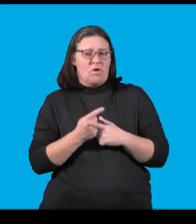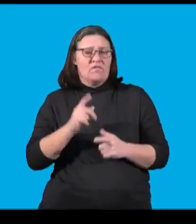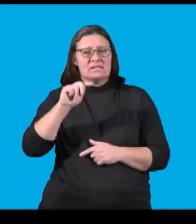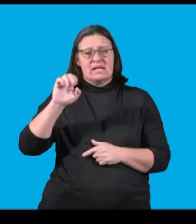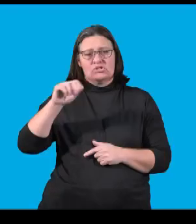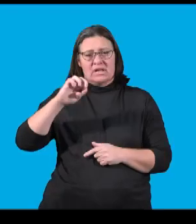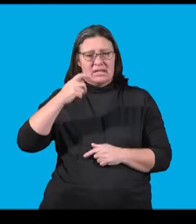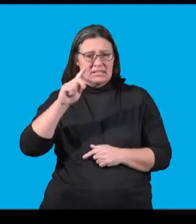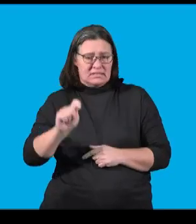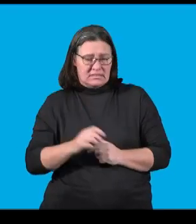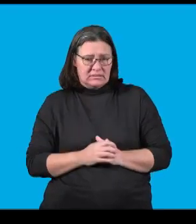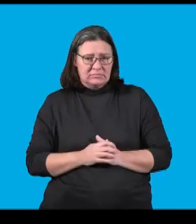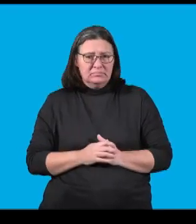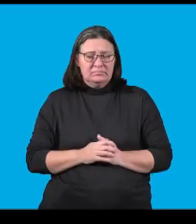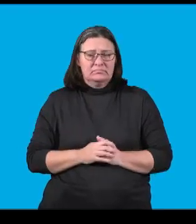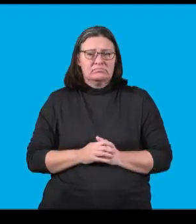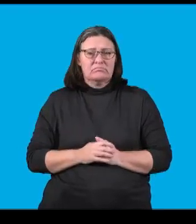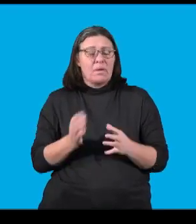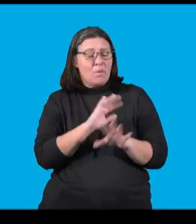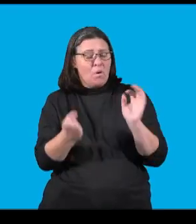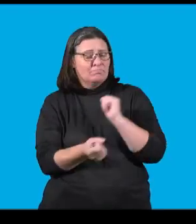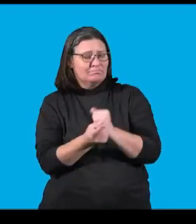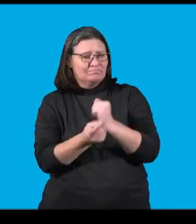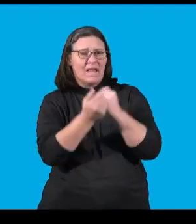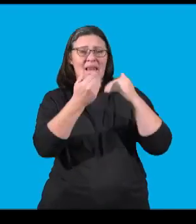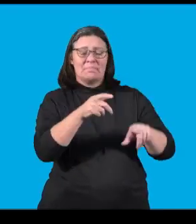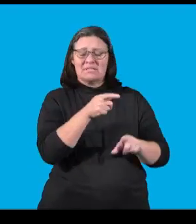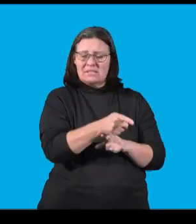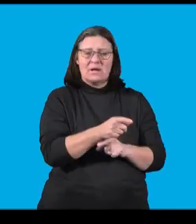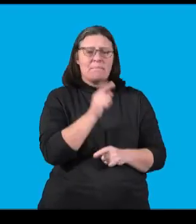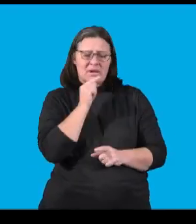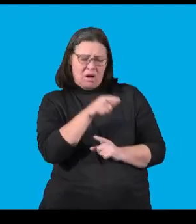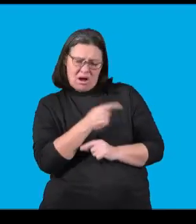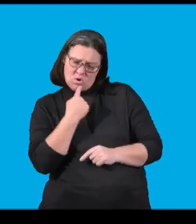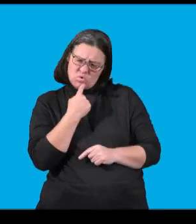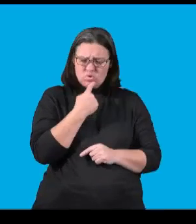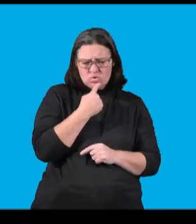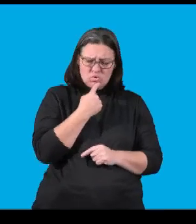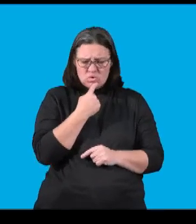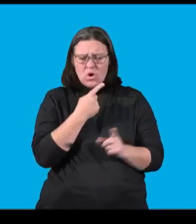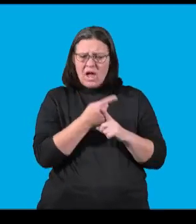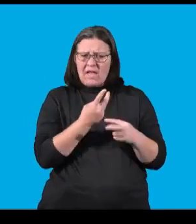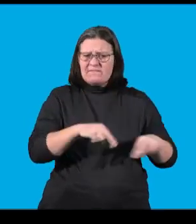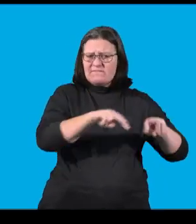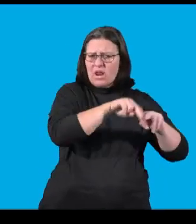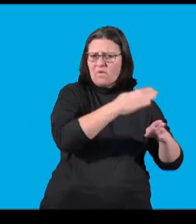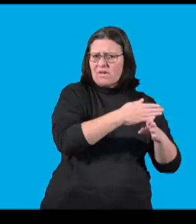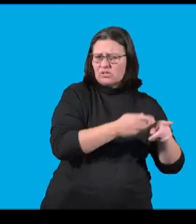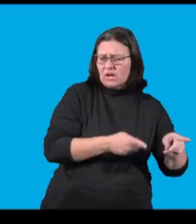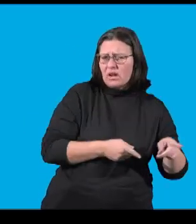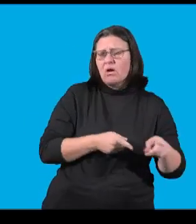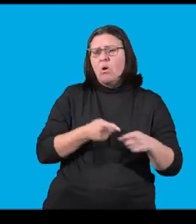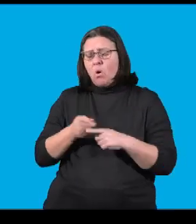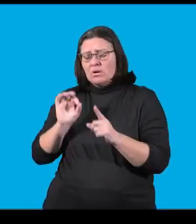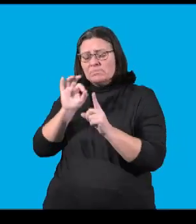tangent. So some of the key problems that we see cropping up in limits is not being able to distinguish between the value of